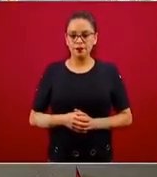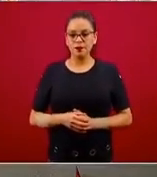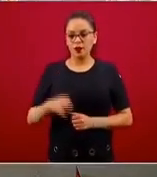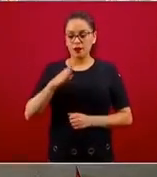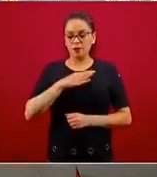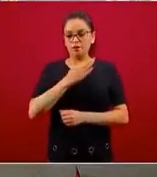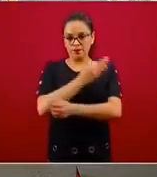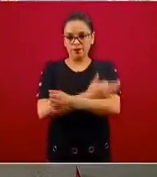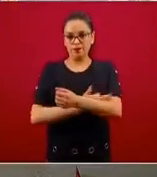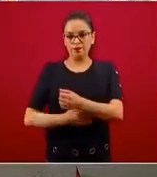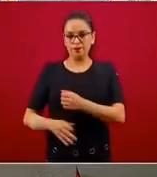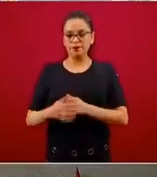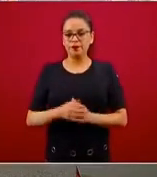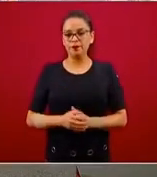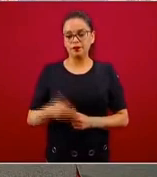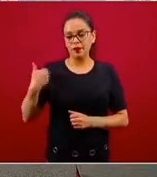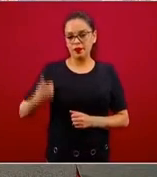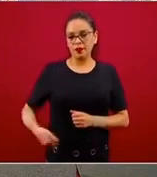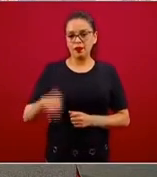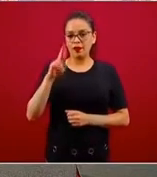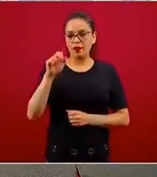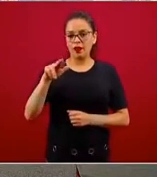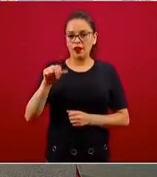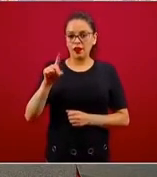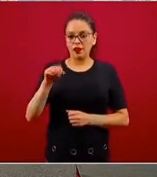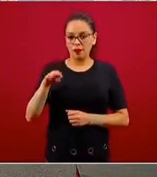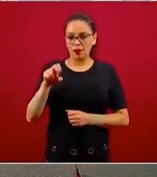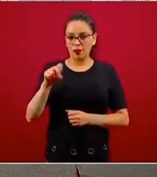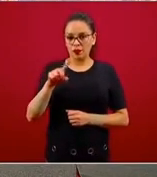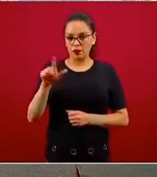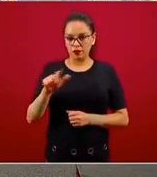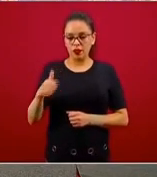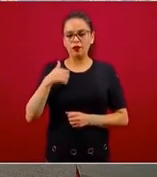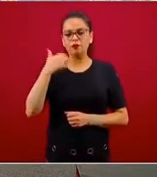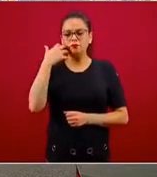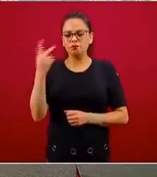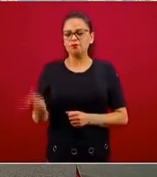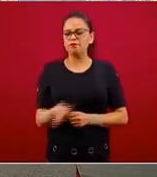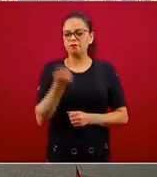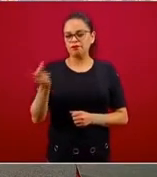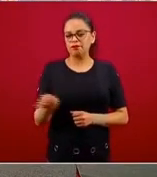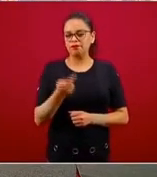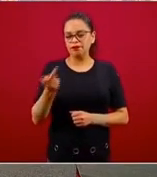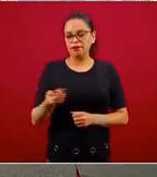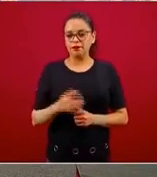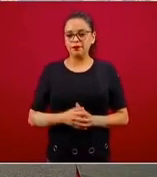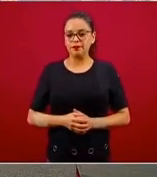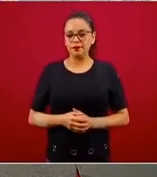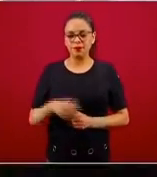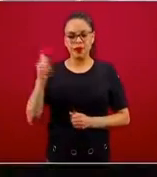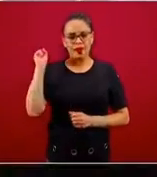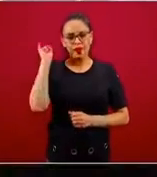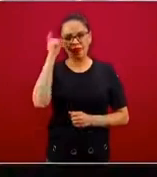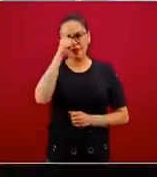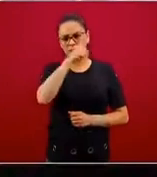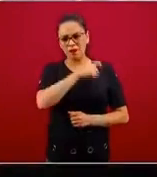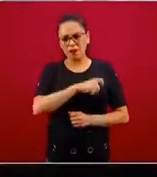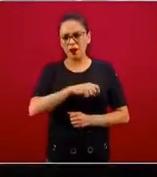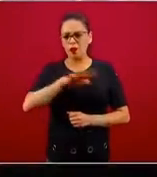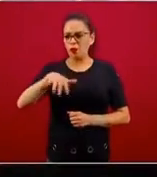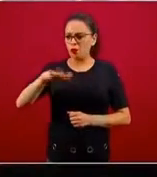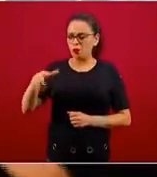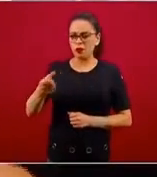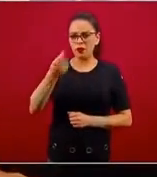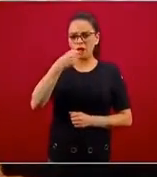Buenas tardes. Good Fernanda Mendoza afternoon. para el canal Fernanda Glucosa Mendoza Atómica. from Le quería preguntar, TV. ¿por qué es difícil I encontrar un wanted to medicamento ask que sea you, why is it